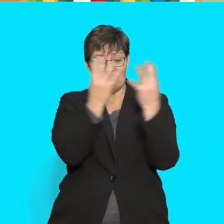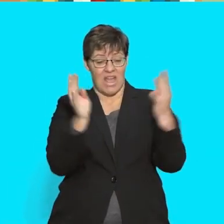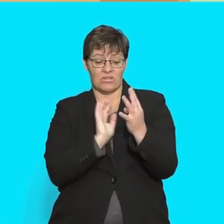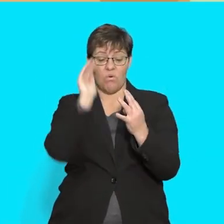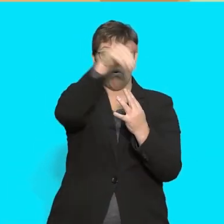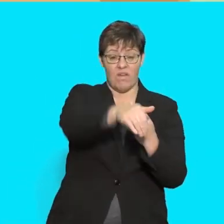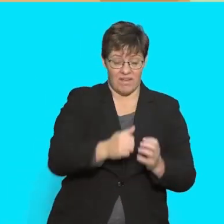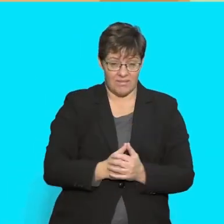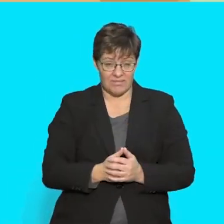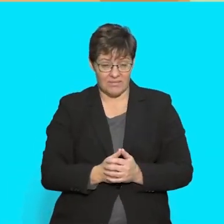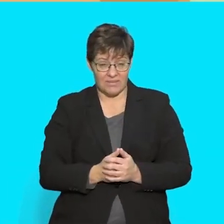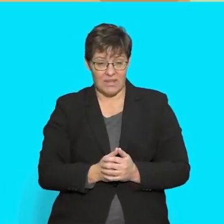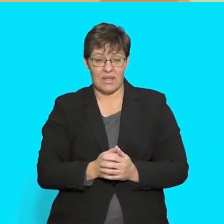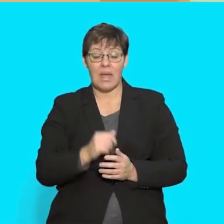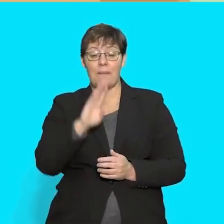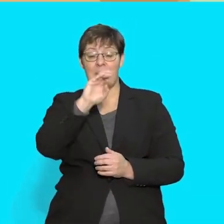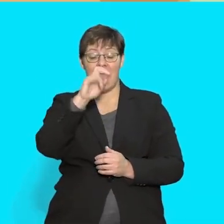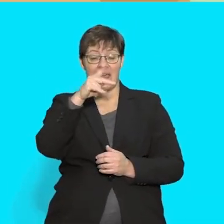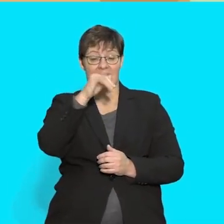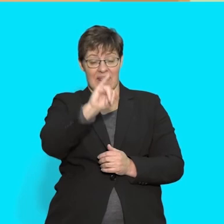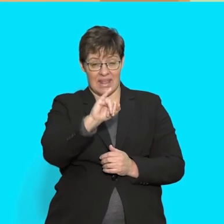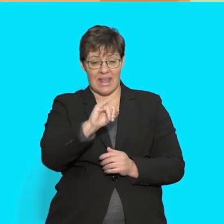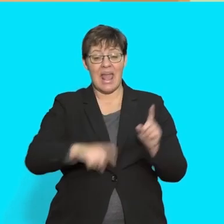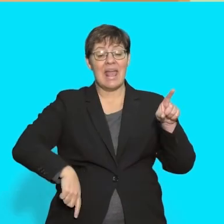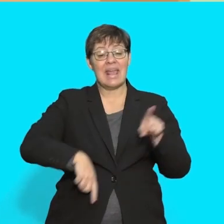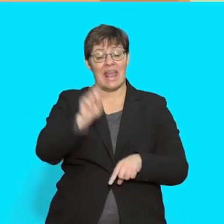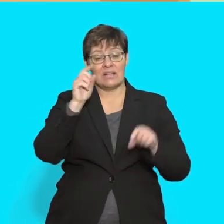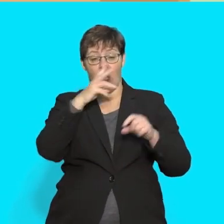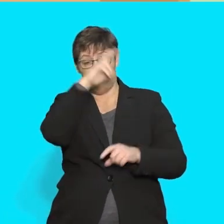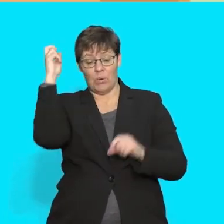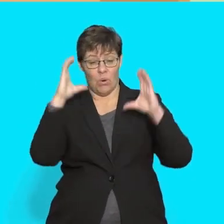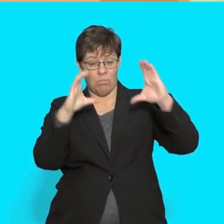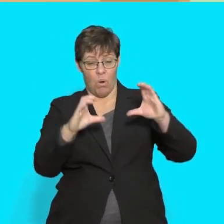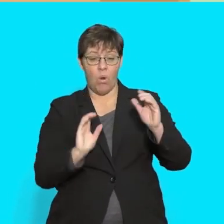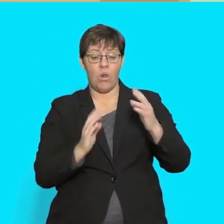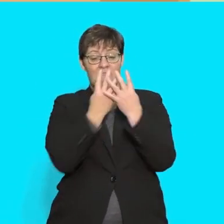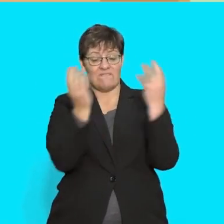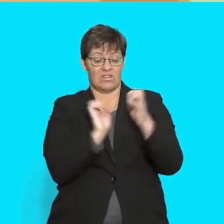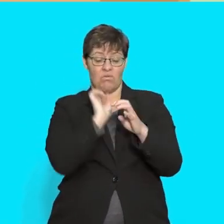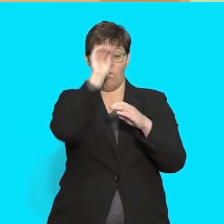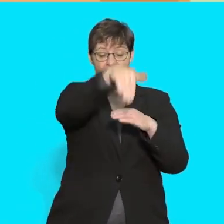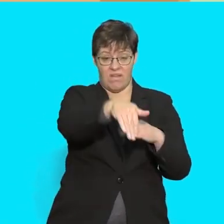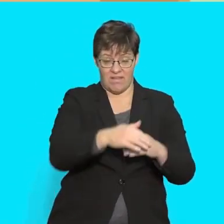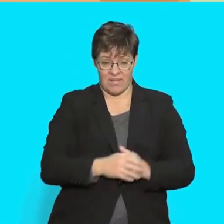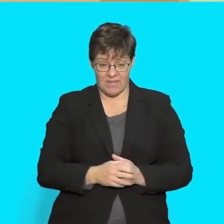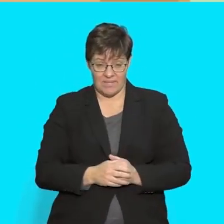again. Becky kicked a blue ball over the fence.